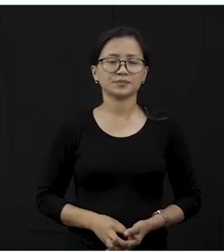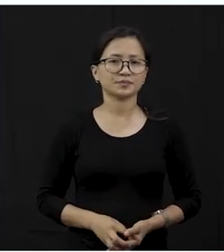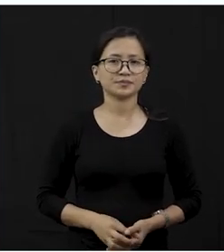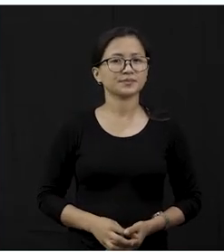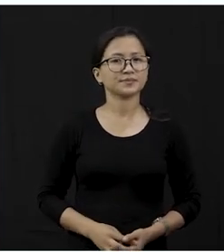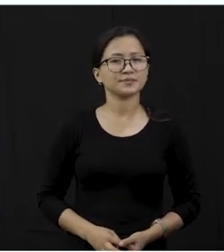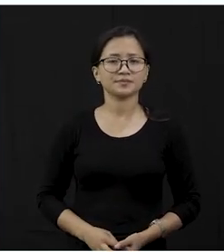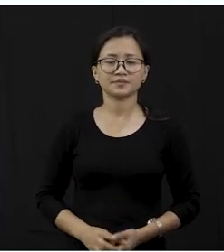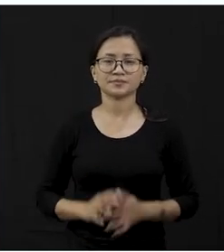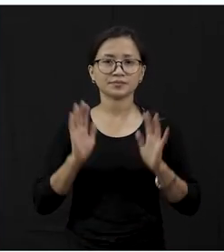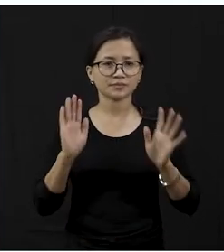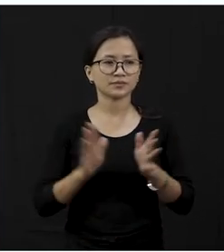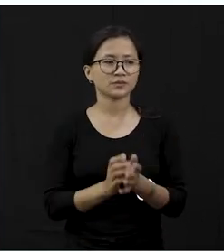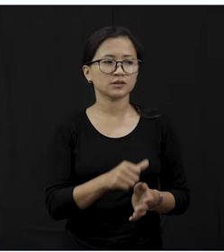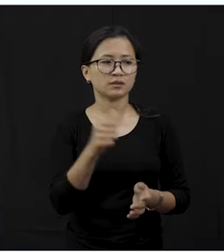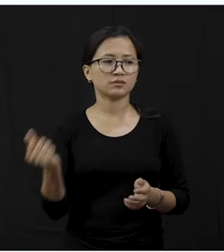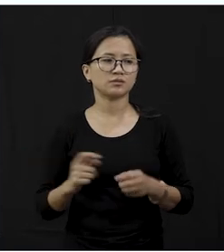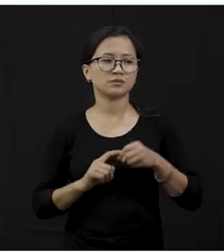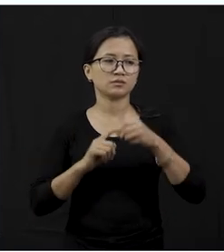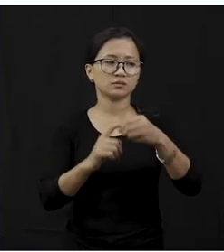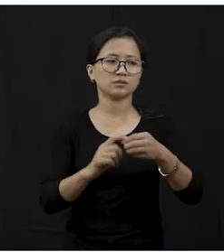Now, again, you have another question.